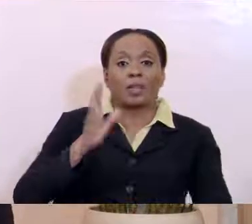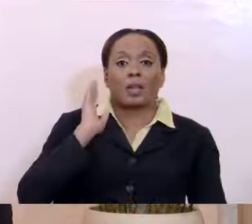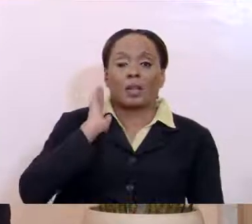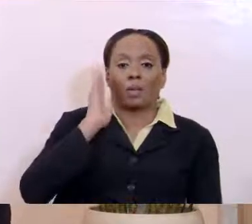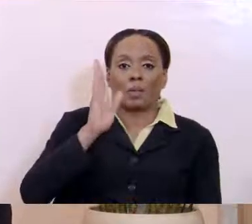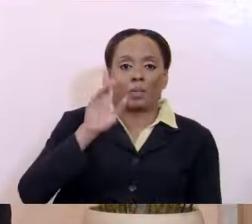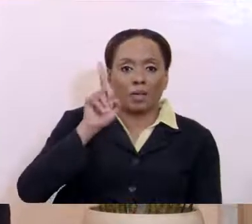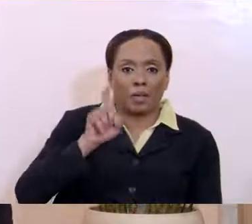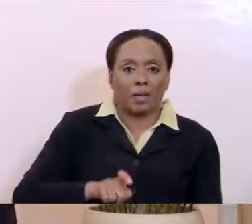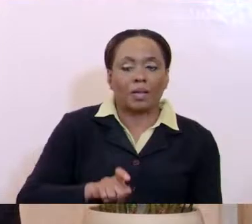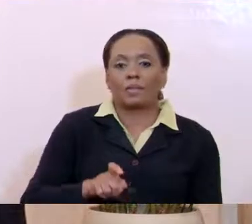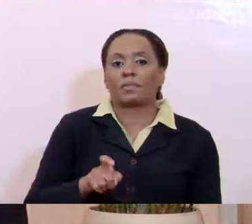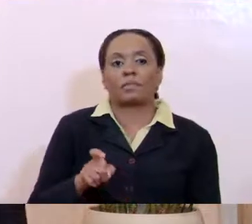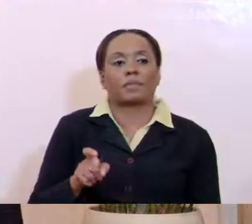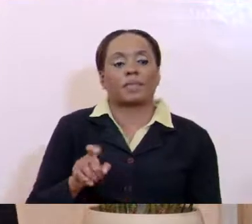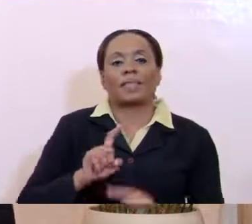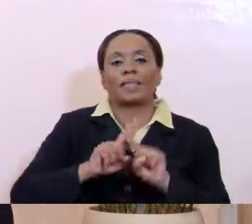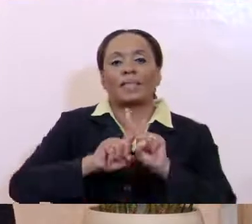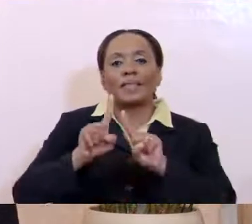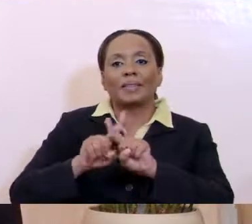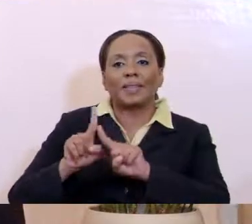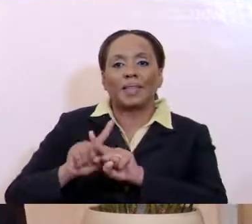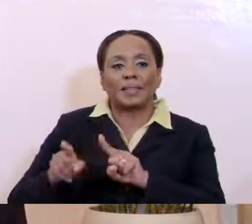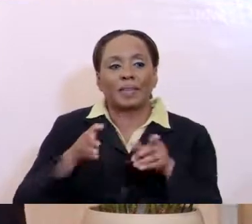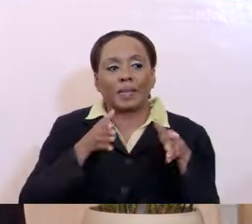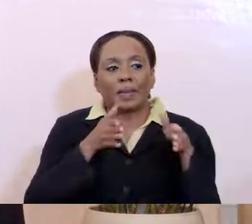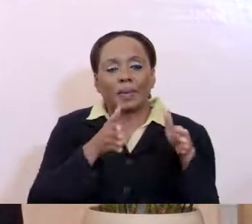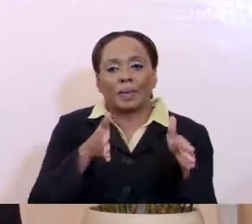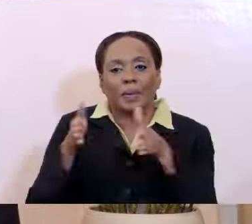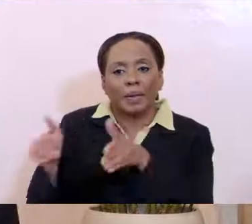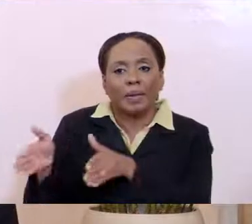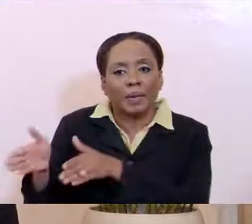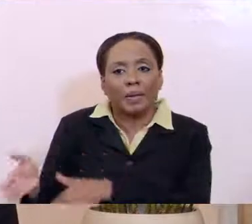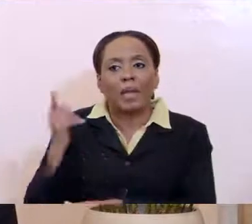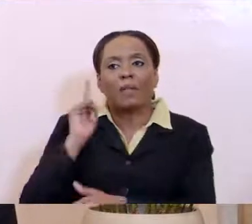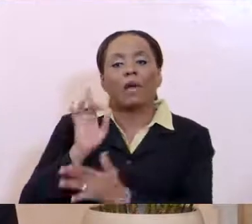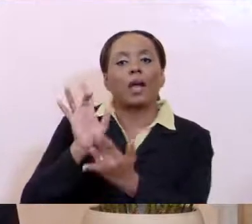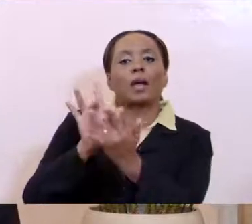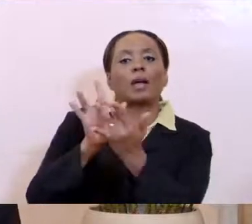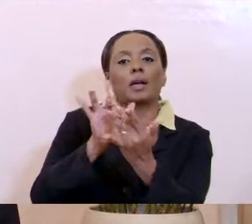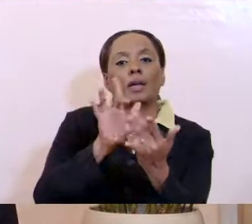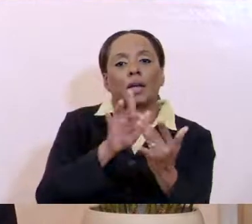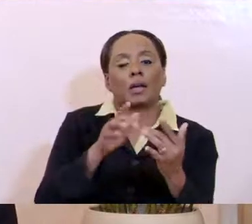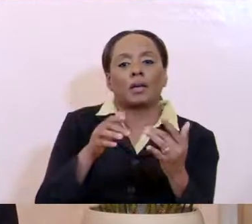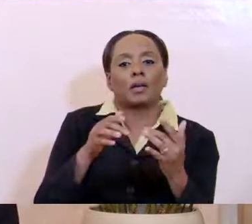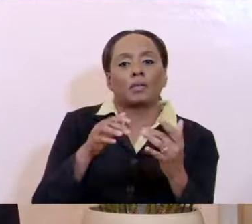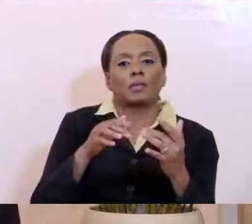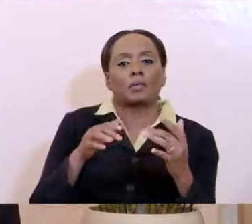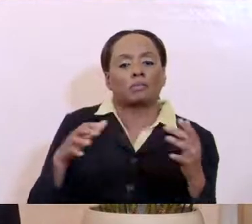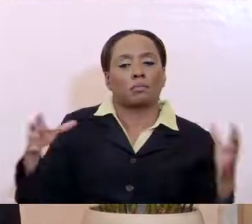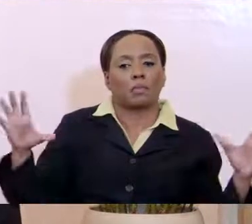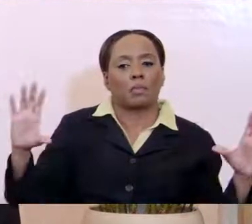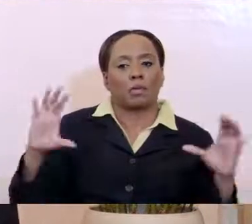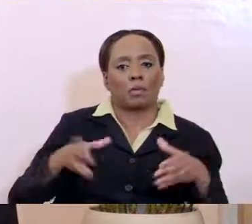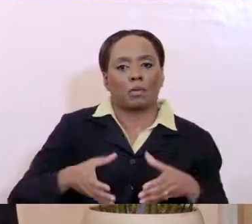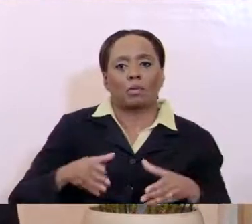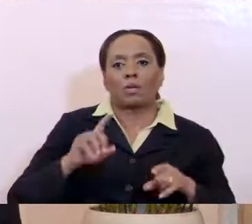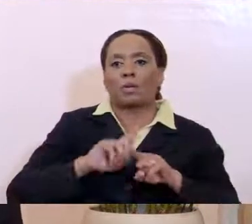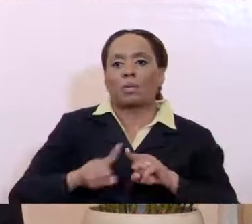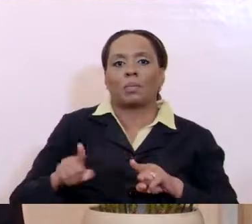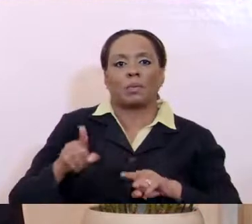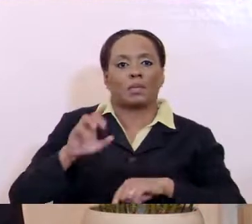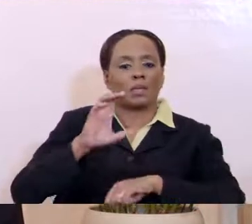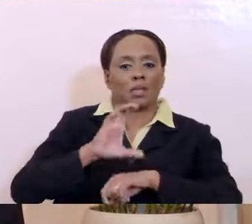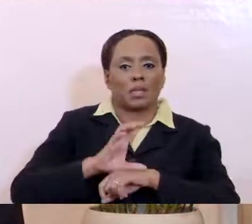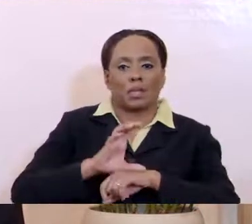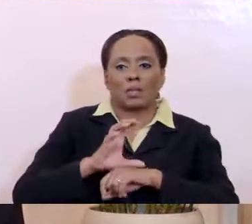to find different opportunities to service their congregation. But the face-to-face interaction that might happen in a church office is